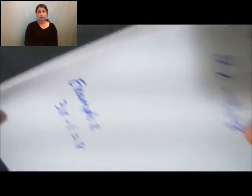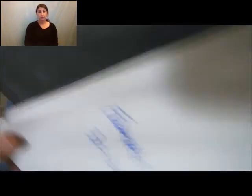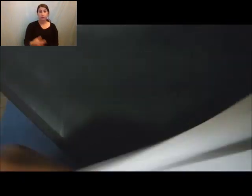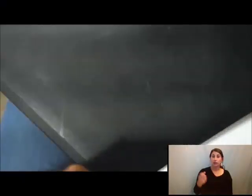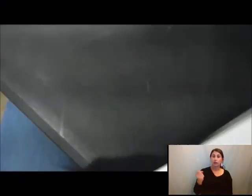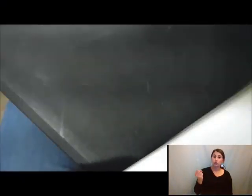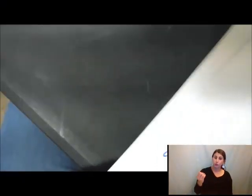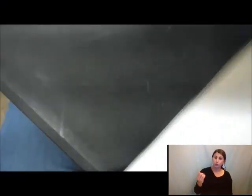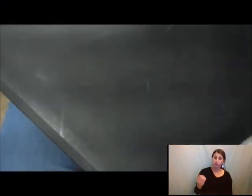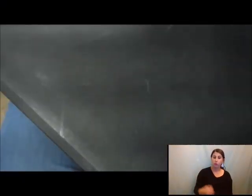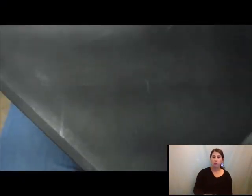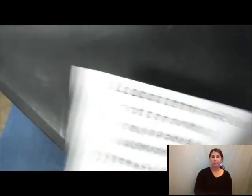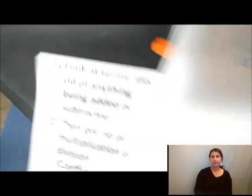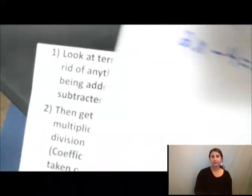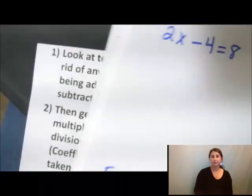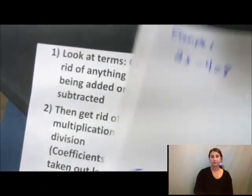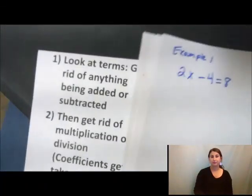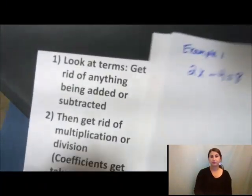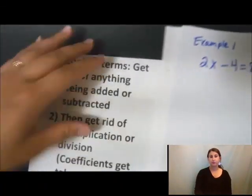So,